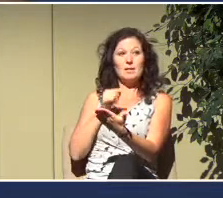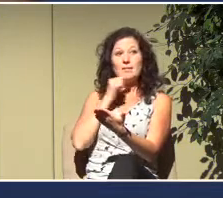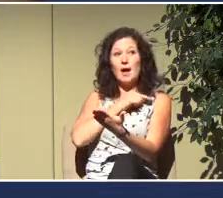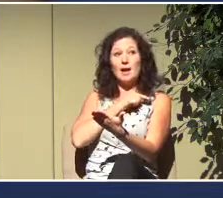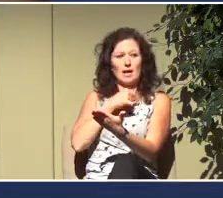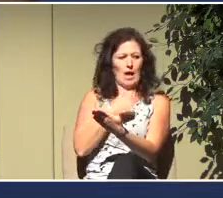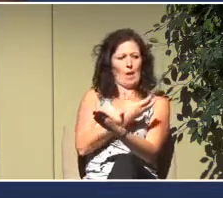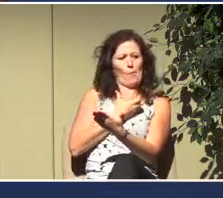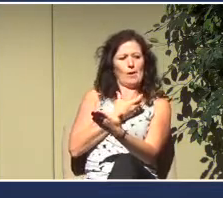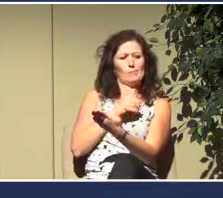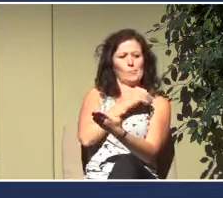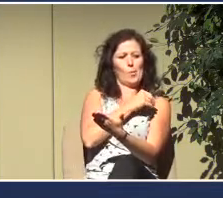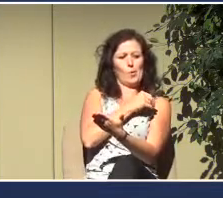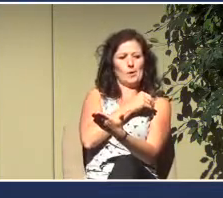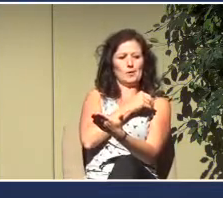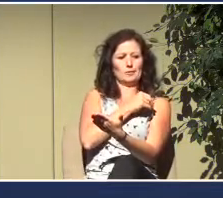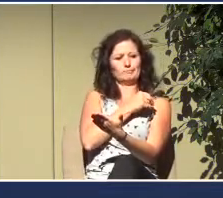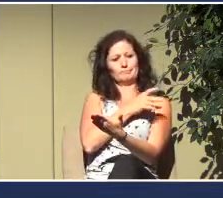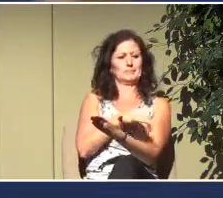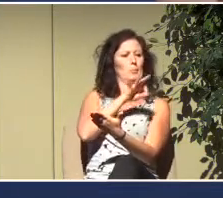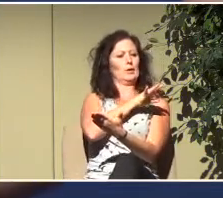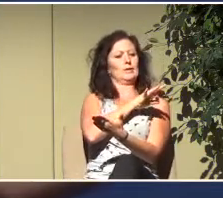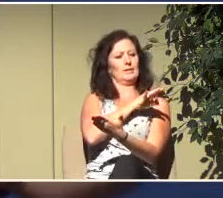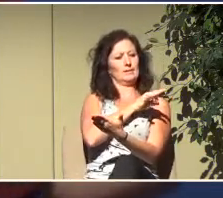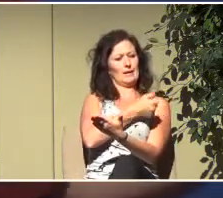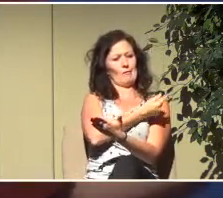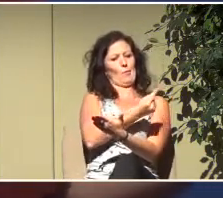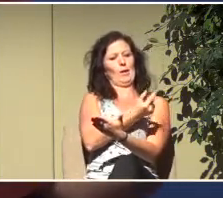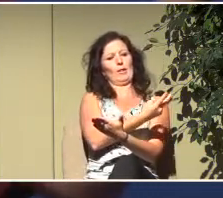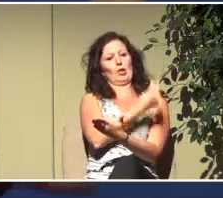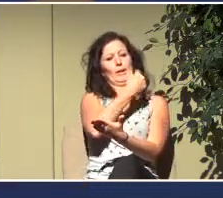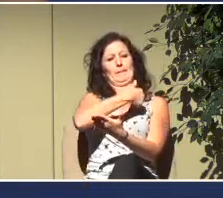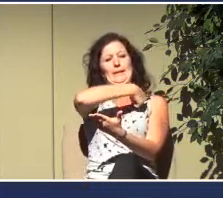is, I want to be more significant, so I'm going to draw everyone's attention to my suffering.